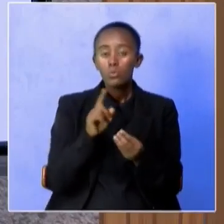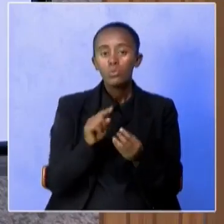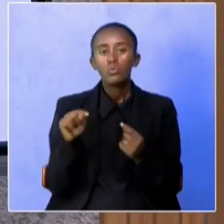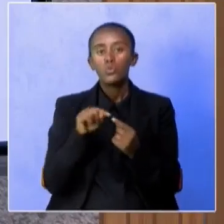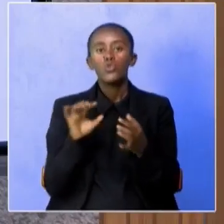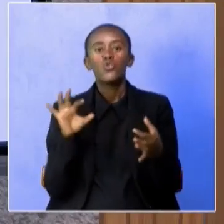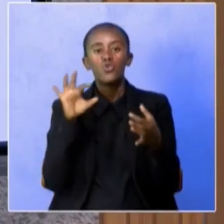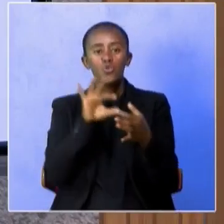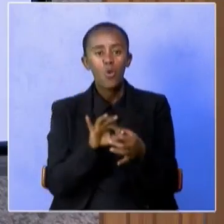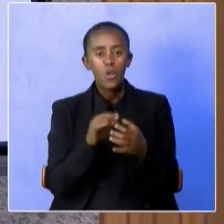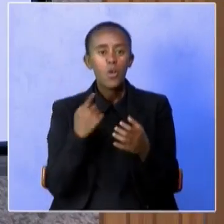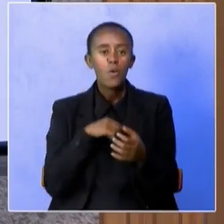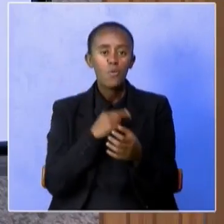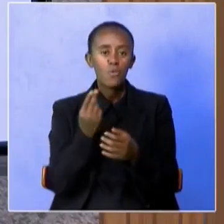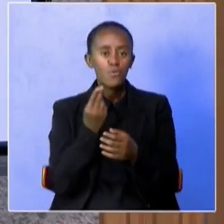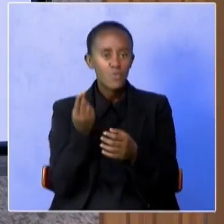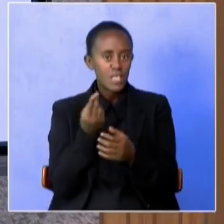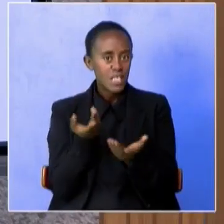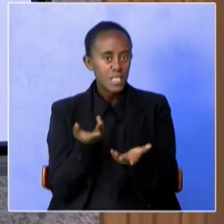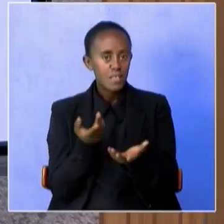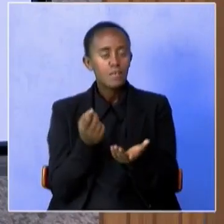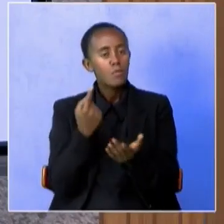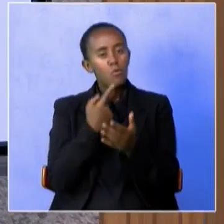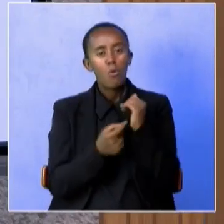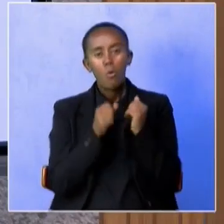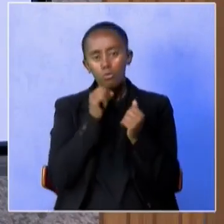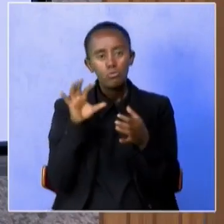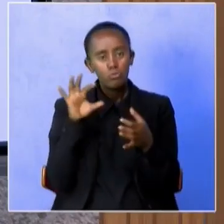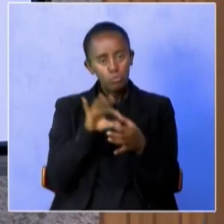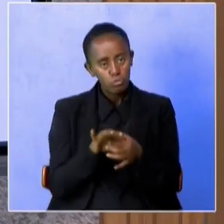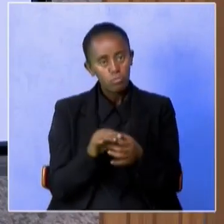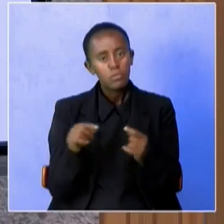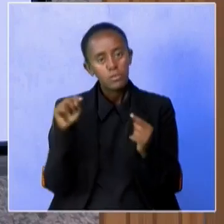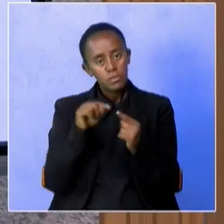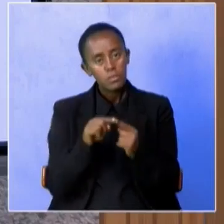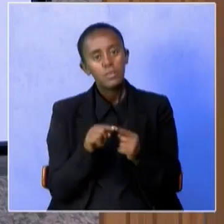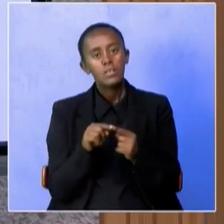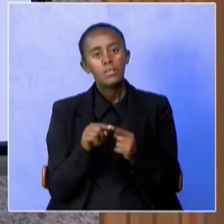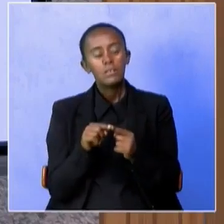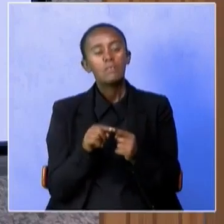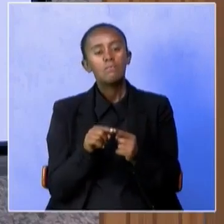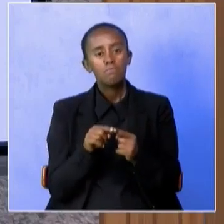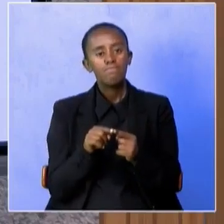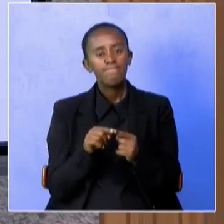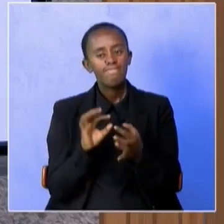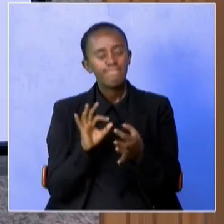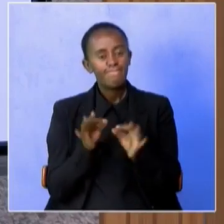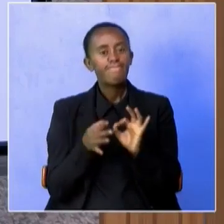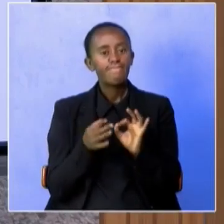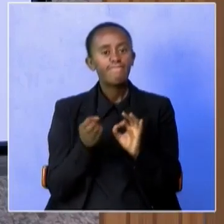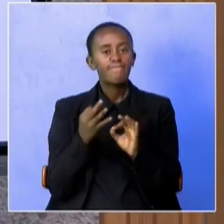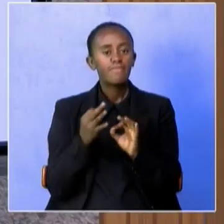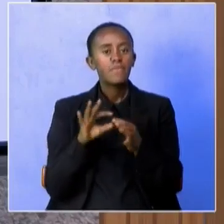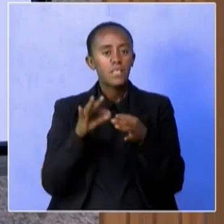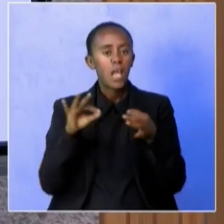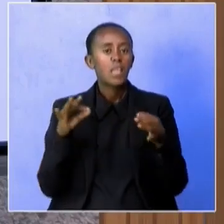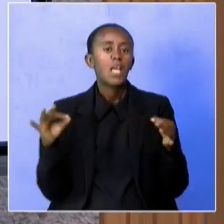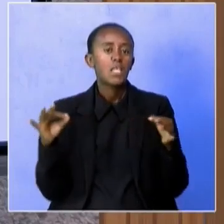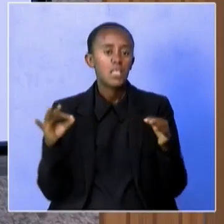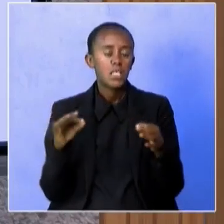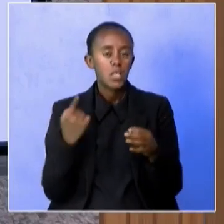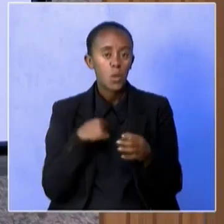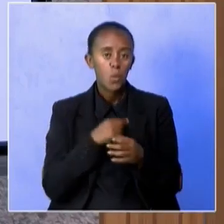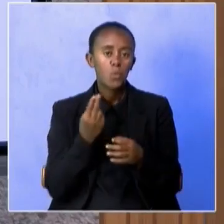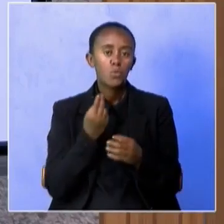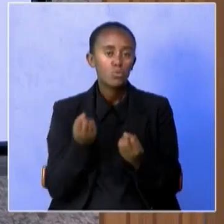join. We use them not only to join, but to make sense of our sentences. We use